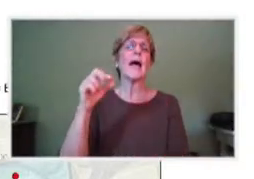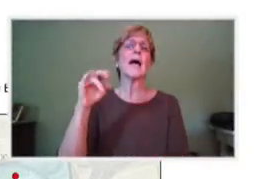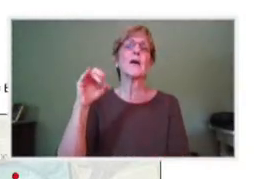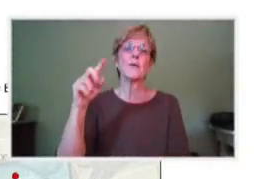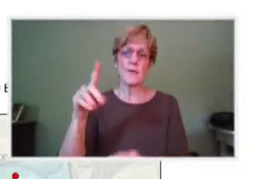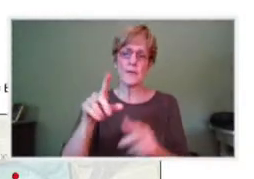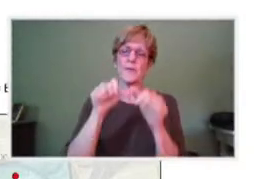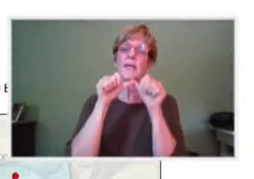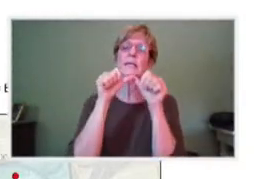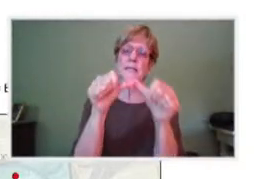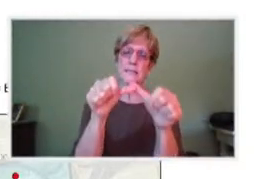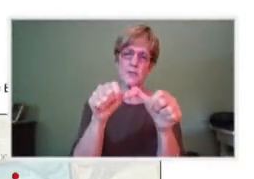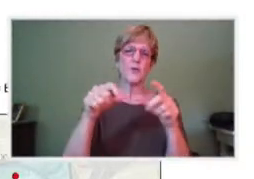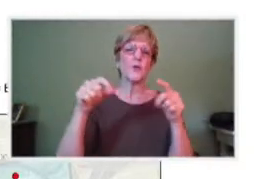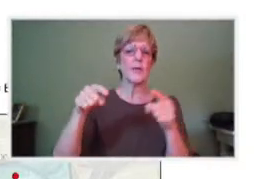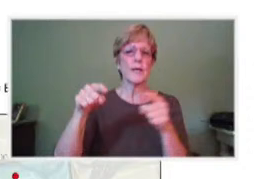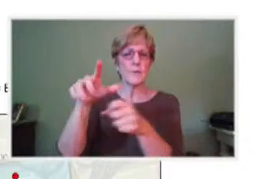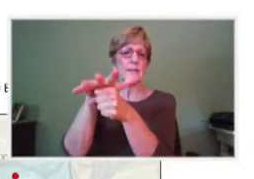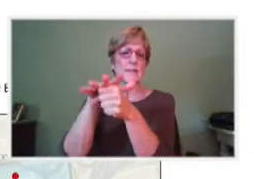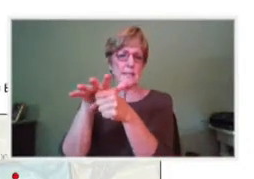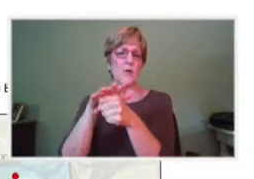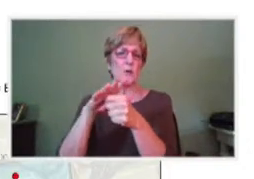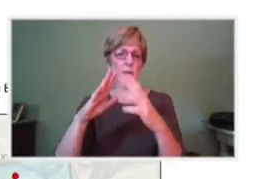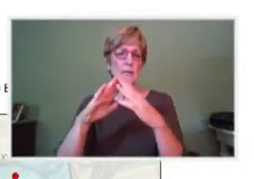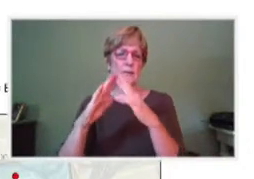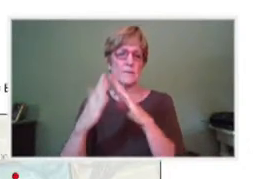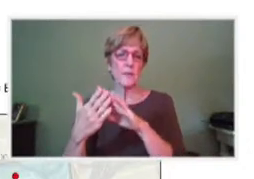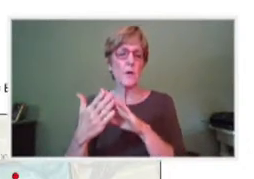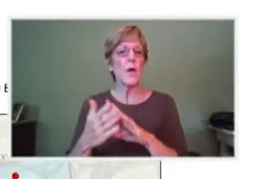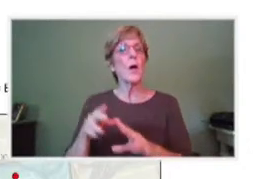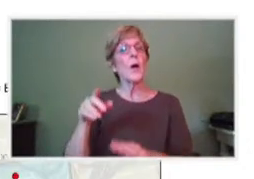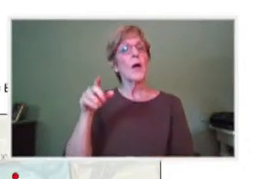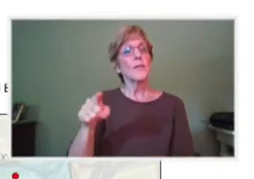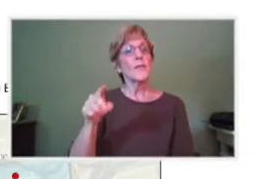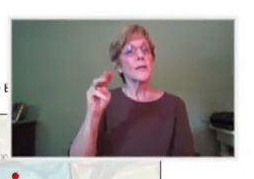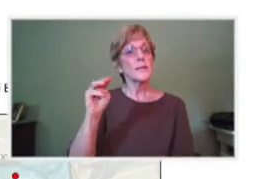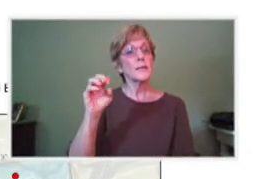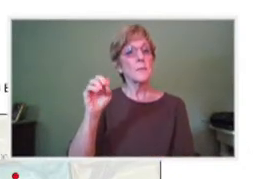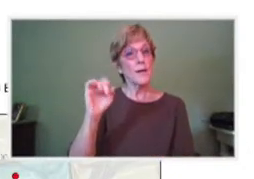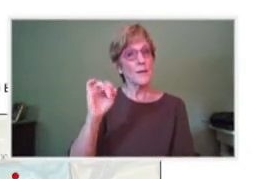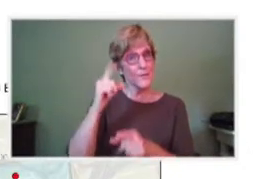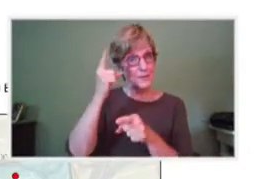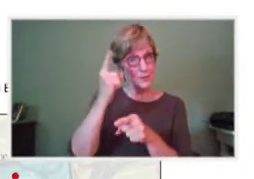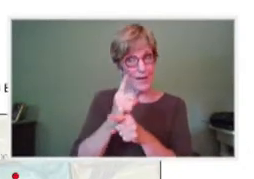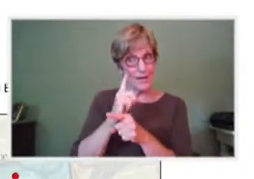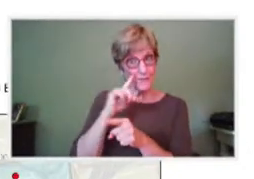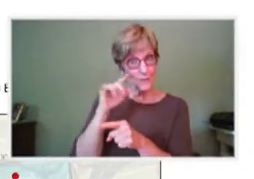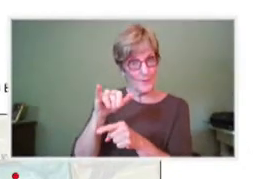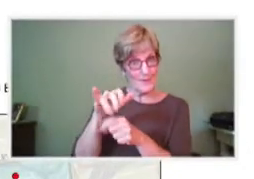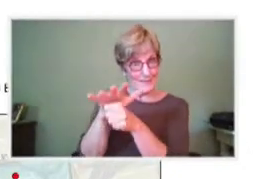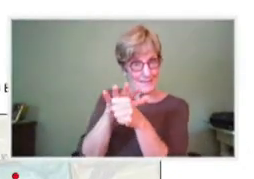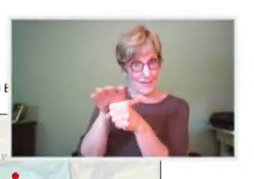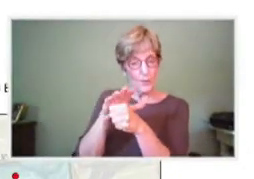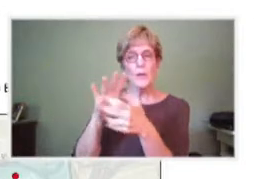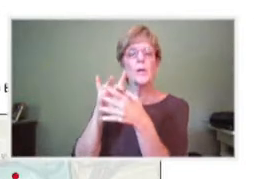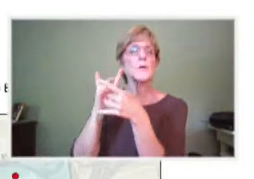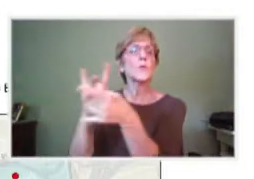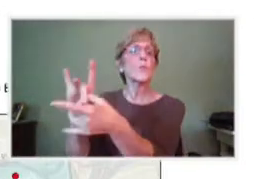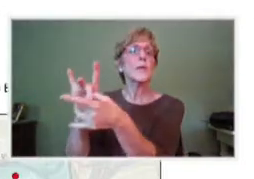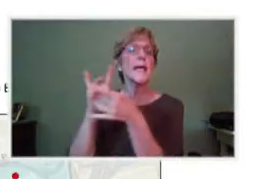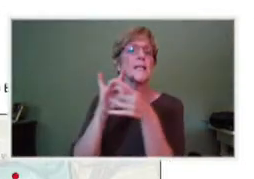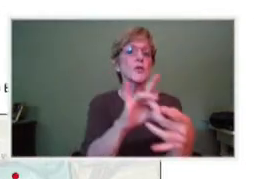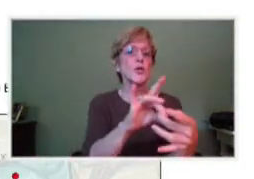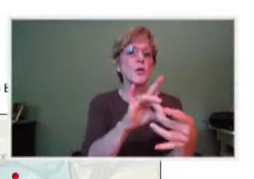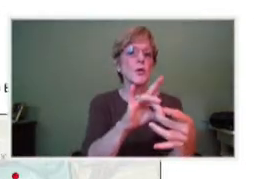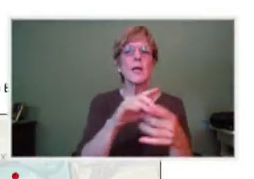perpetrated in this corridor. What makes the Cure Violence model correct for this area is the relational nature of the crime. These are